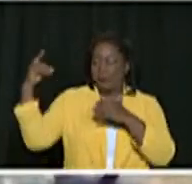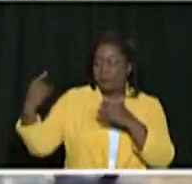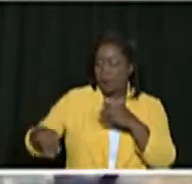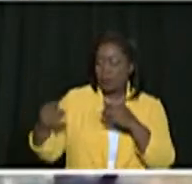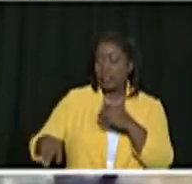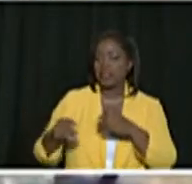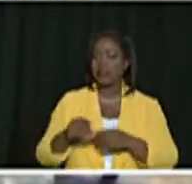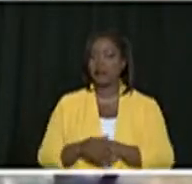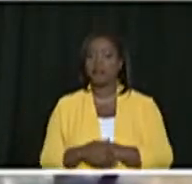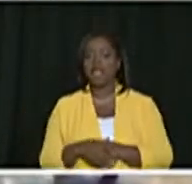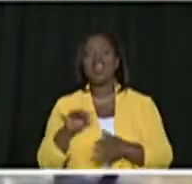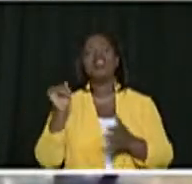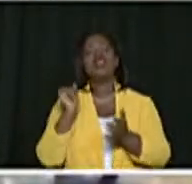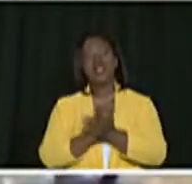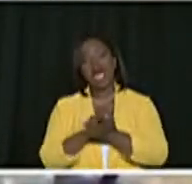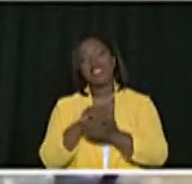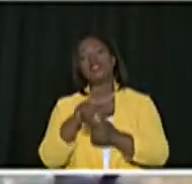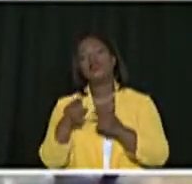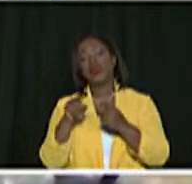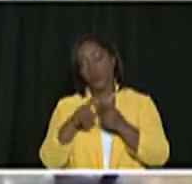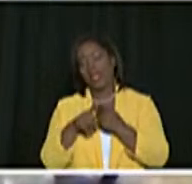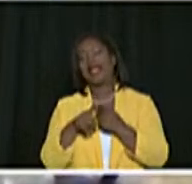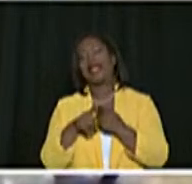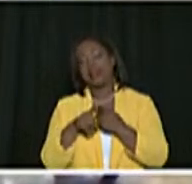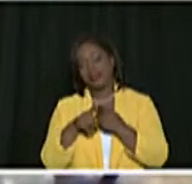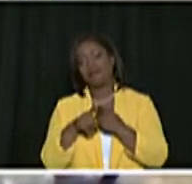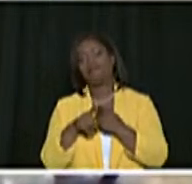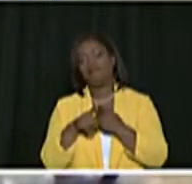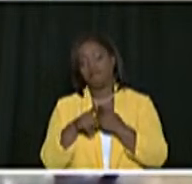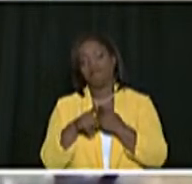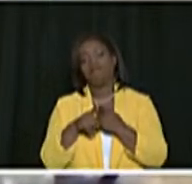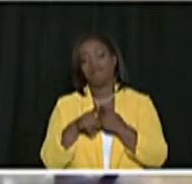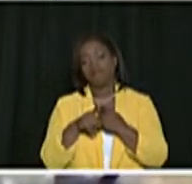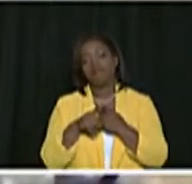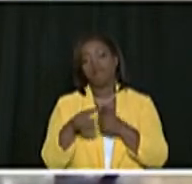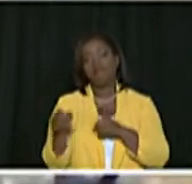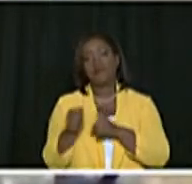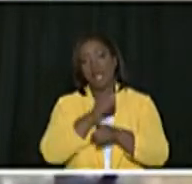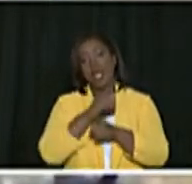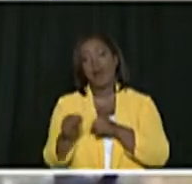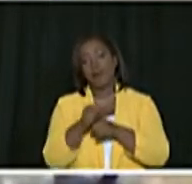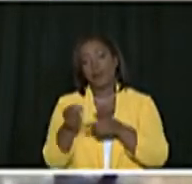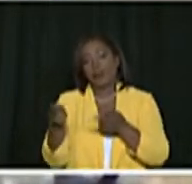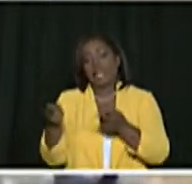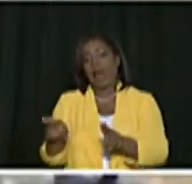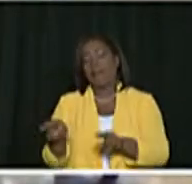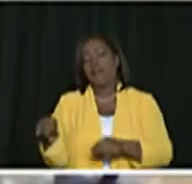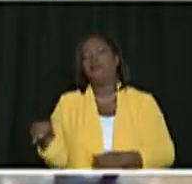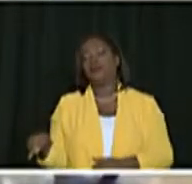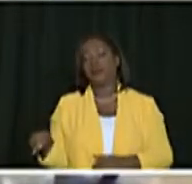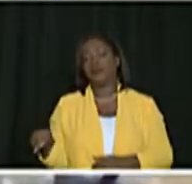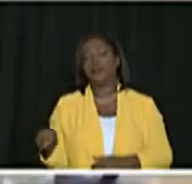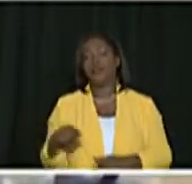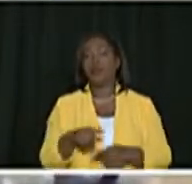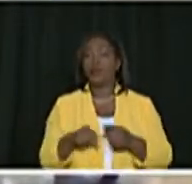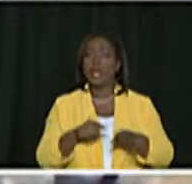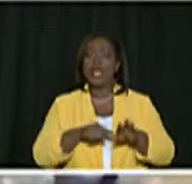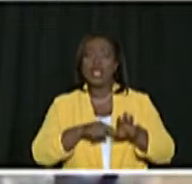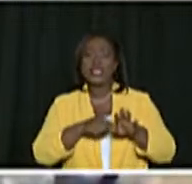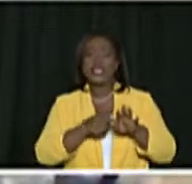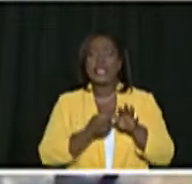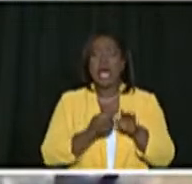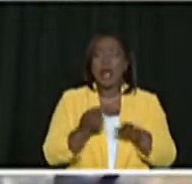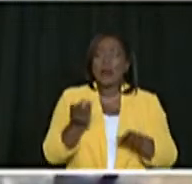child, that is when a lot of parents abuse the children. Because when you start to burn,